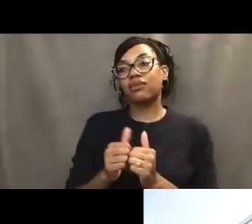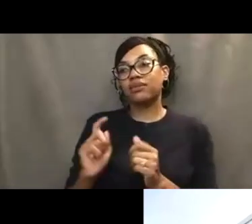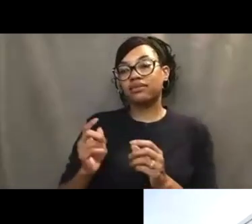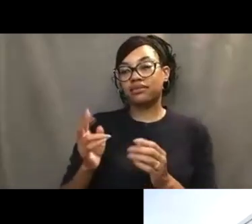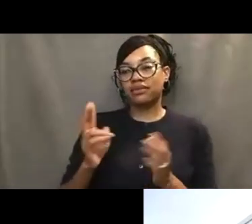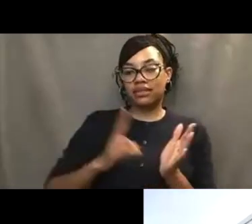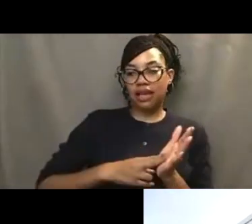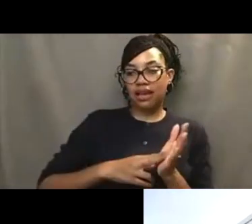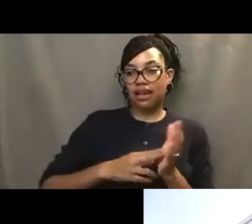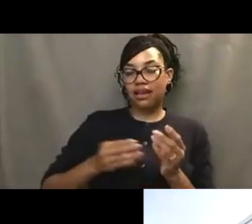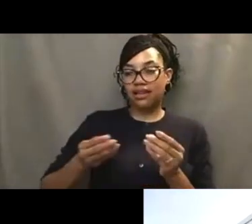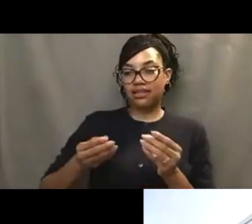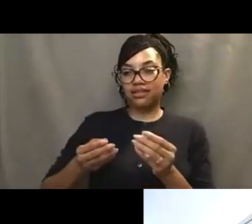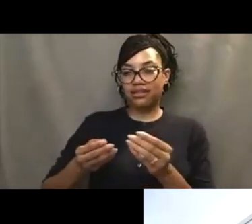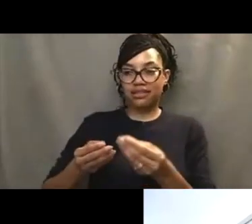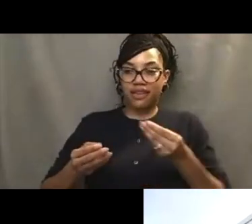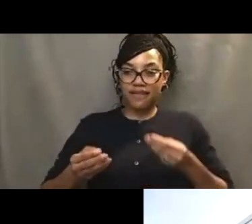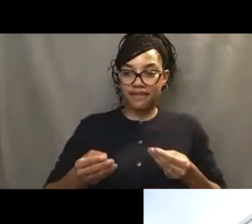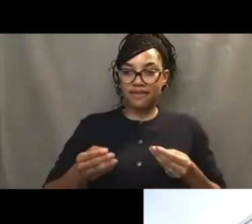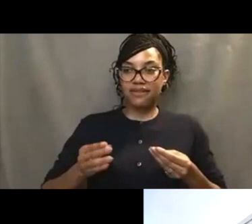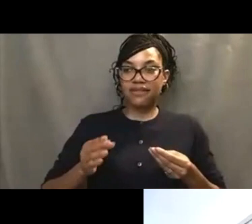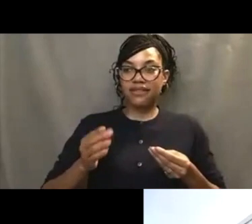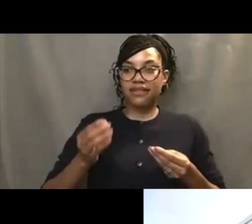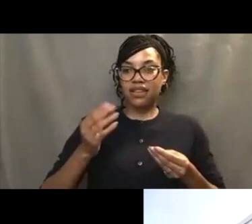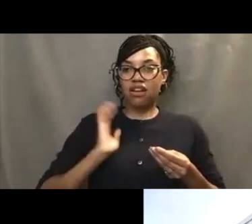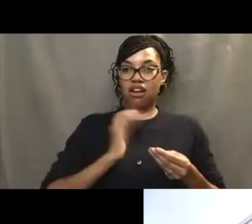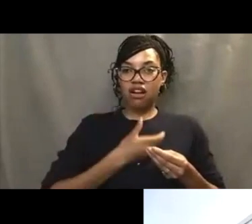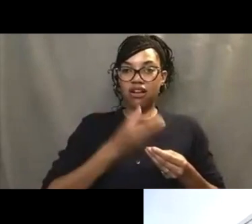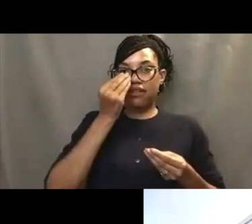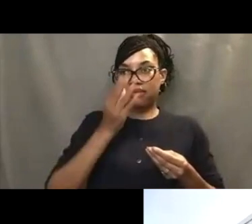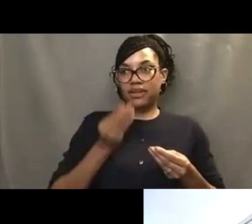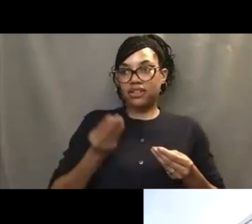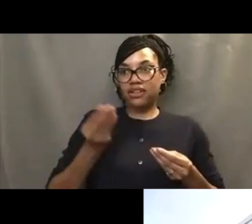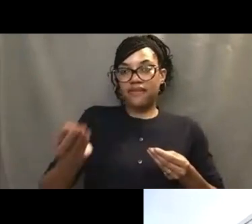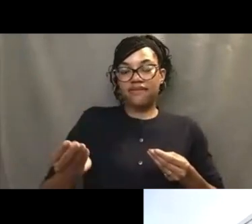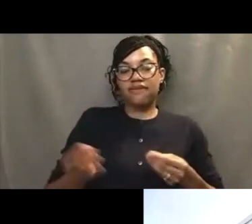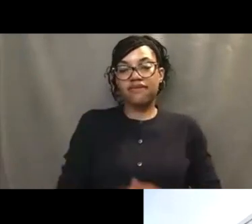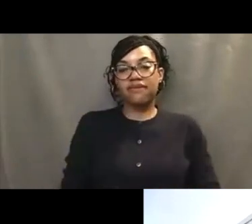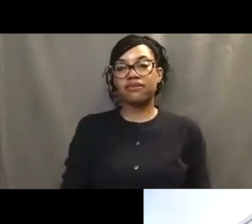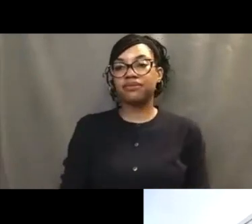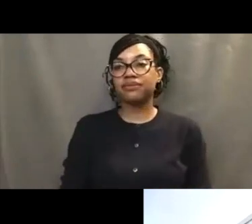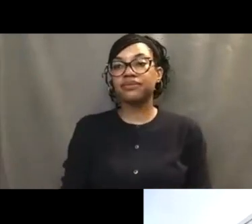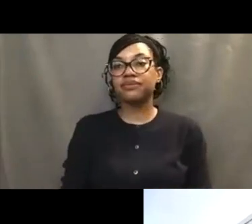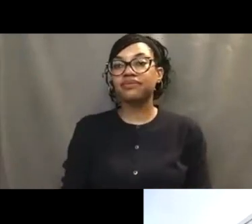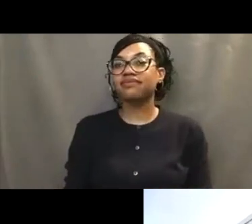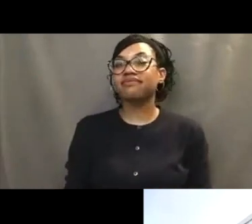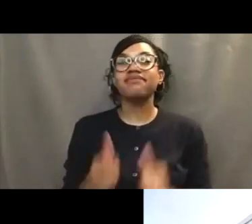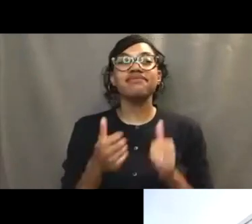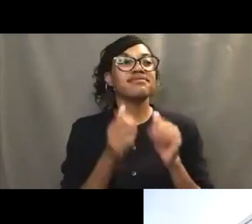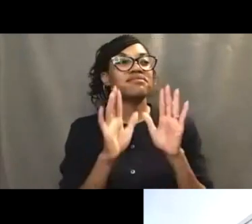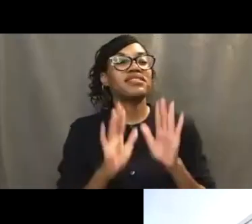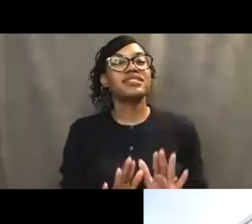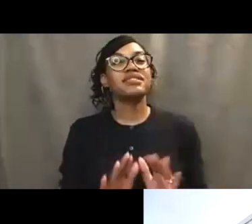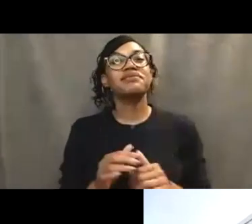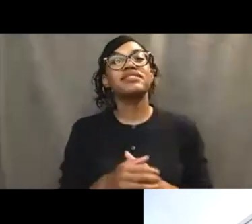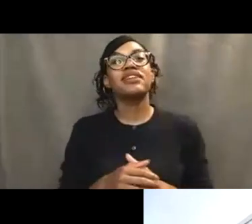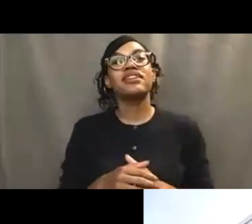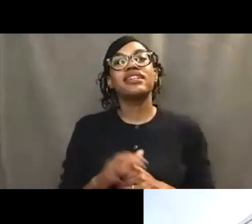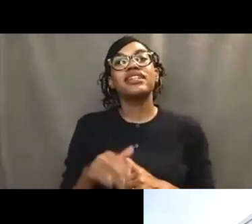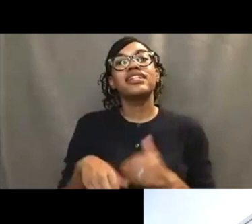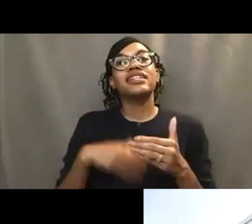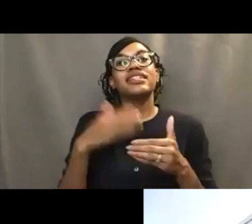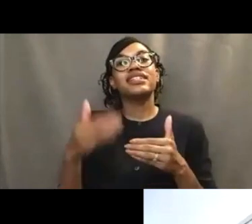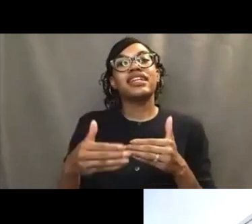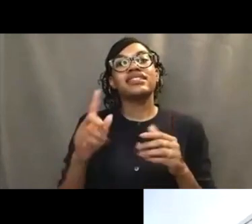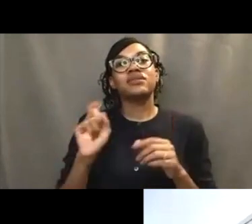Thank you. Okay, so the next question is for Esperanza. It says, my teachers union is currently trying to